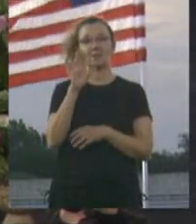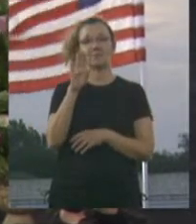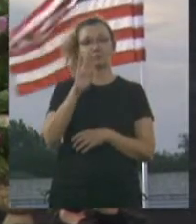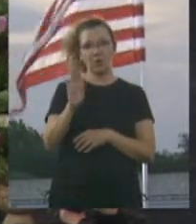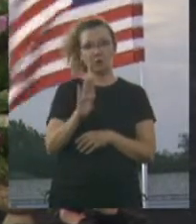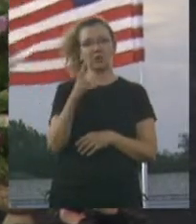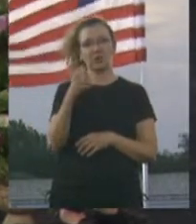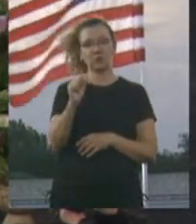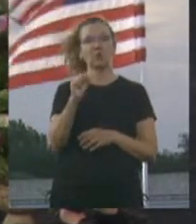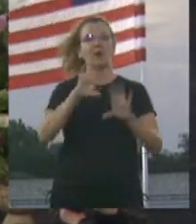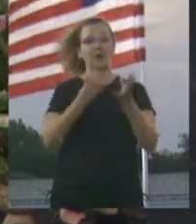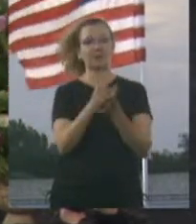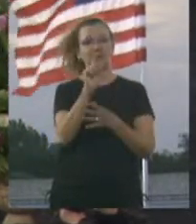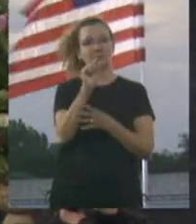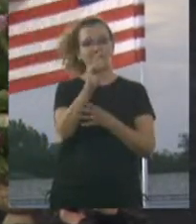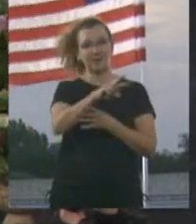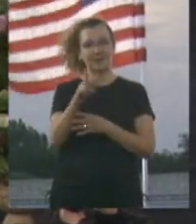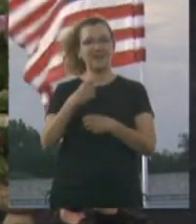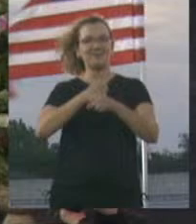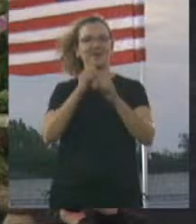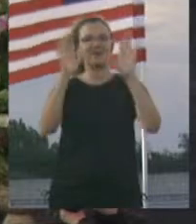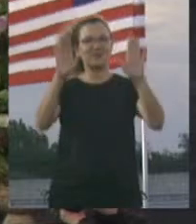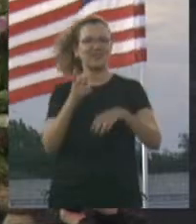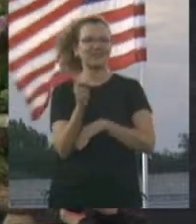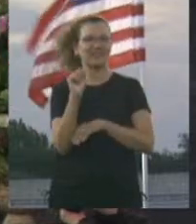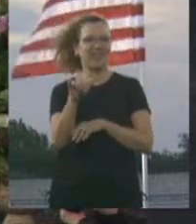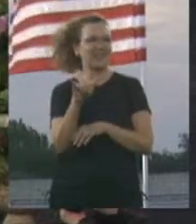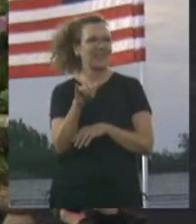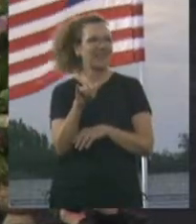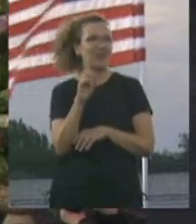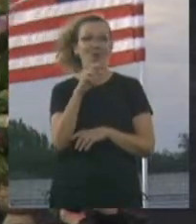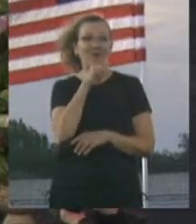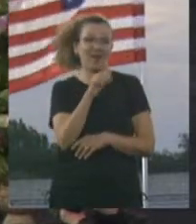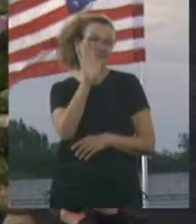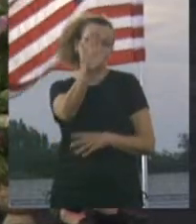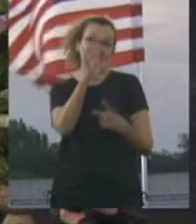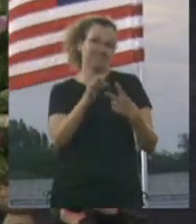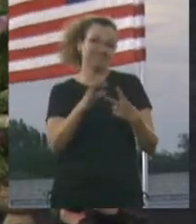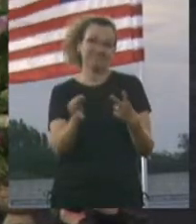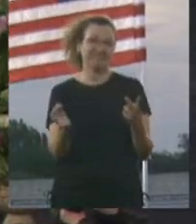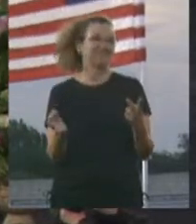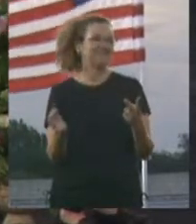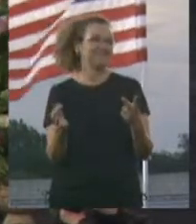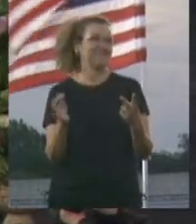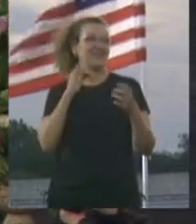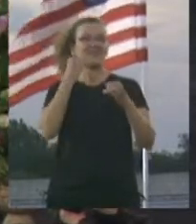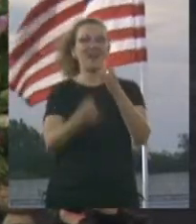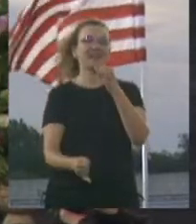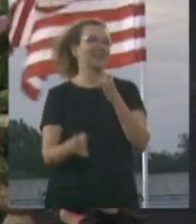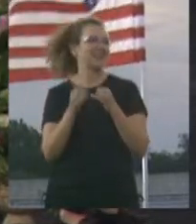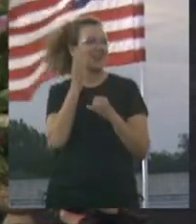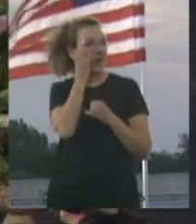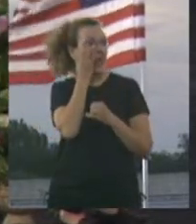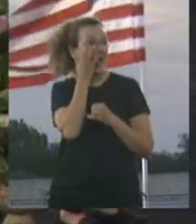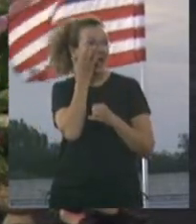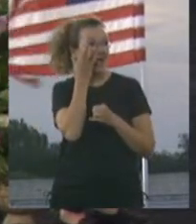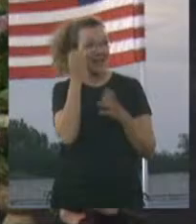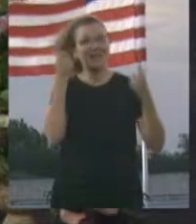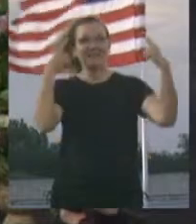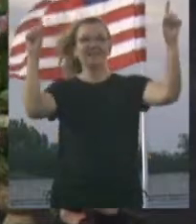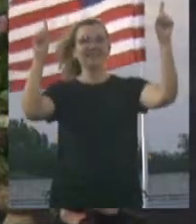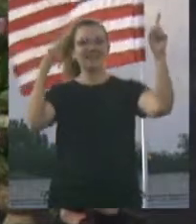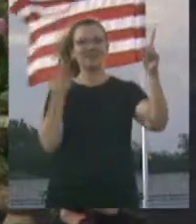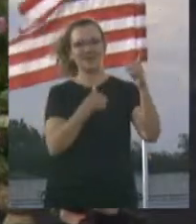of 2022. Make it a great day or not. The choice is yours. We finally did it.